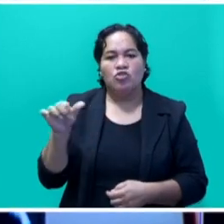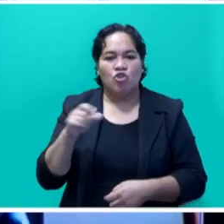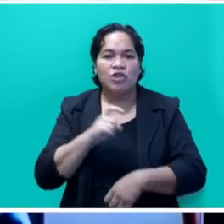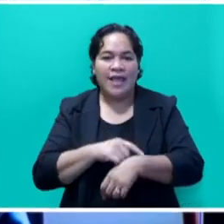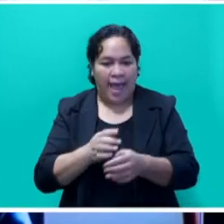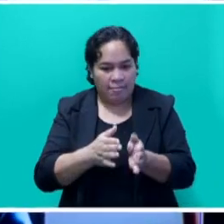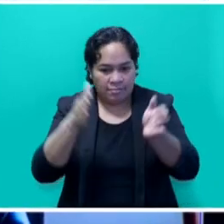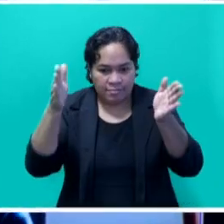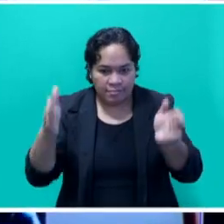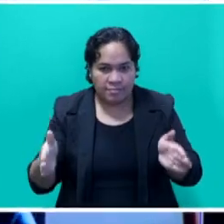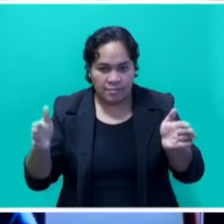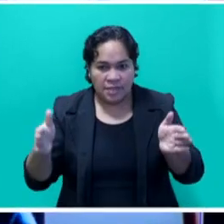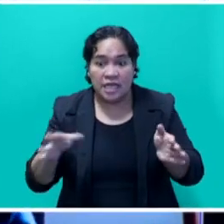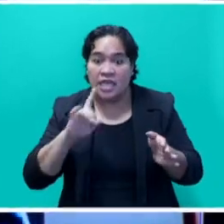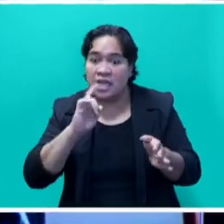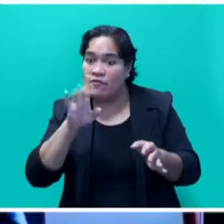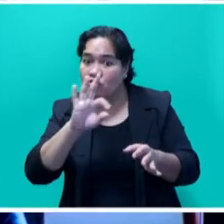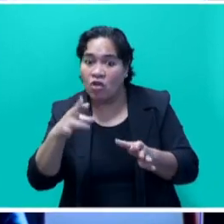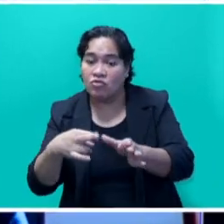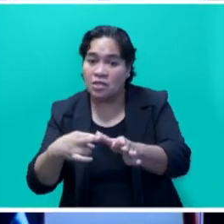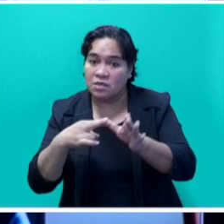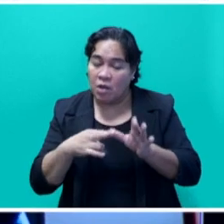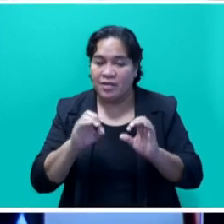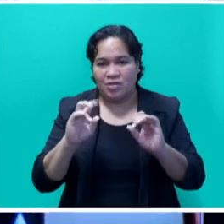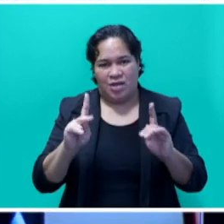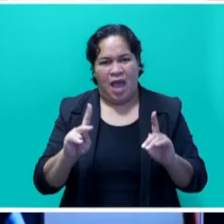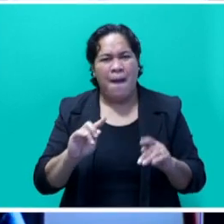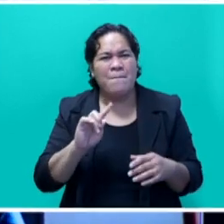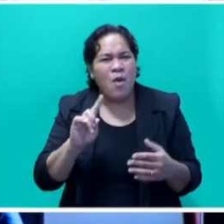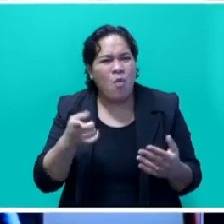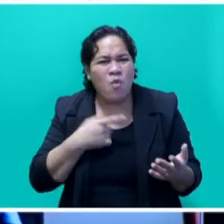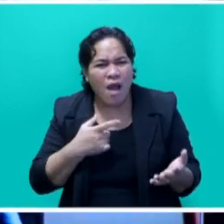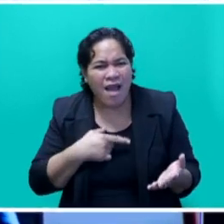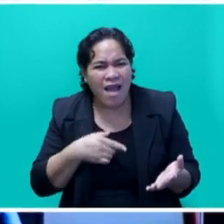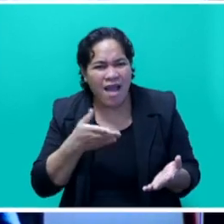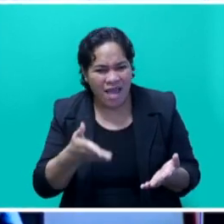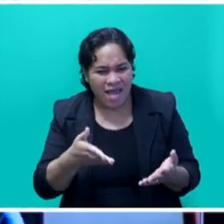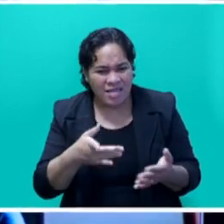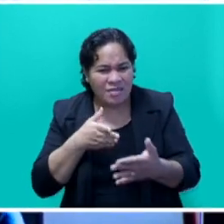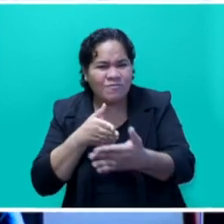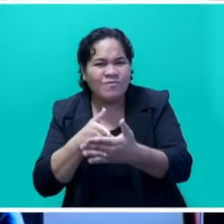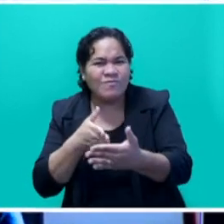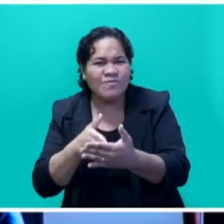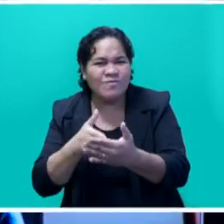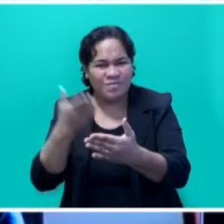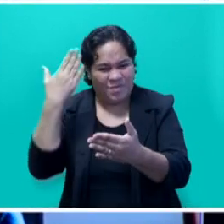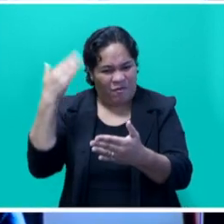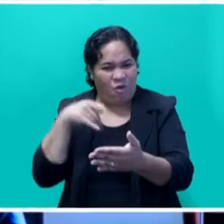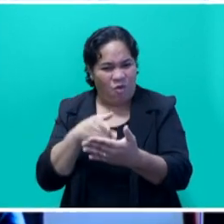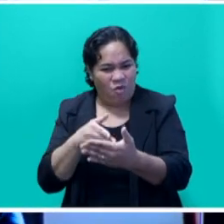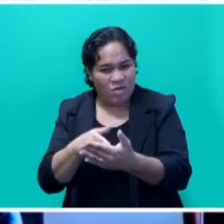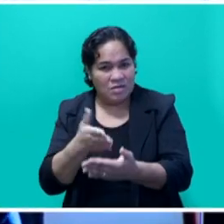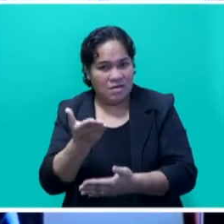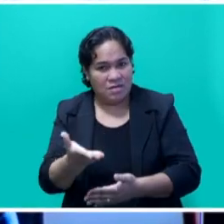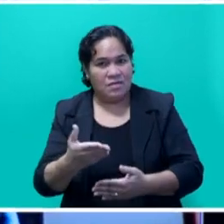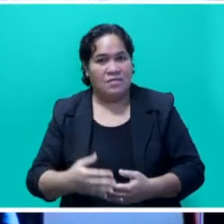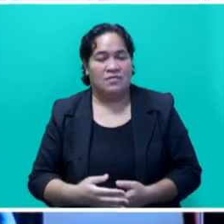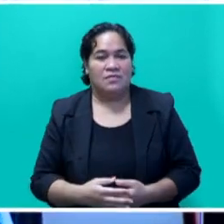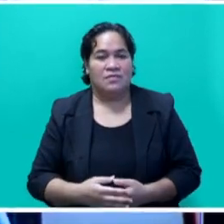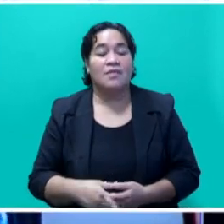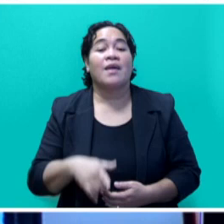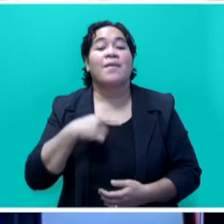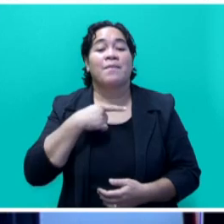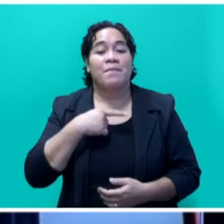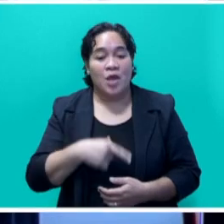that period, if they don't respond, therefore it's okay. But why have that administrative blockage there in the first place? Because